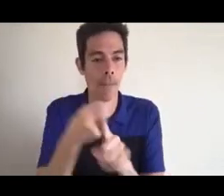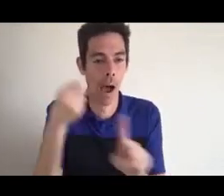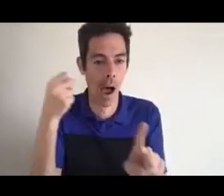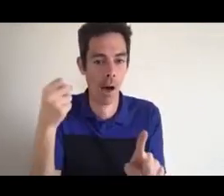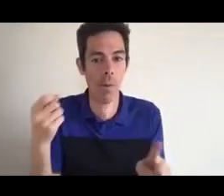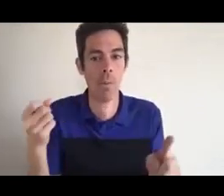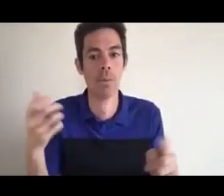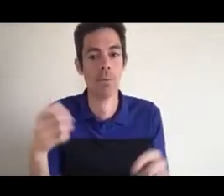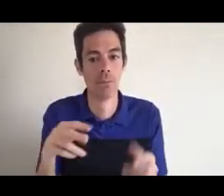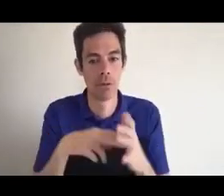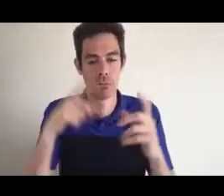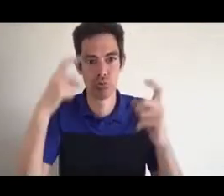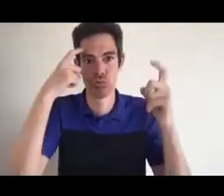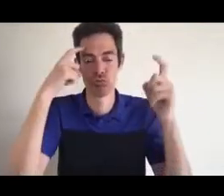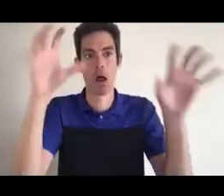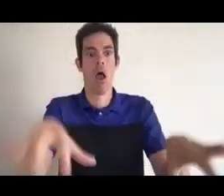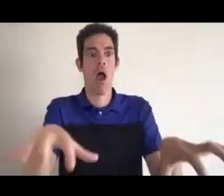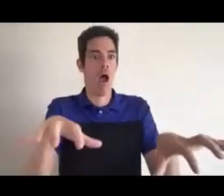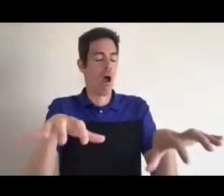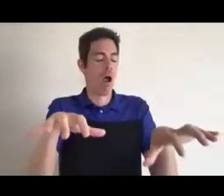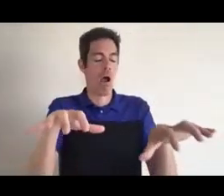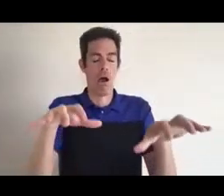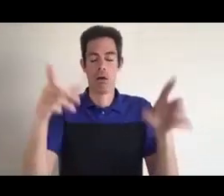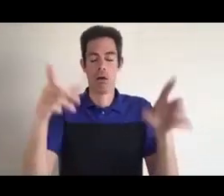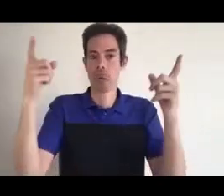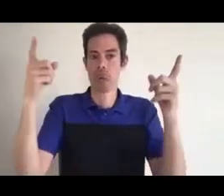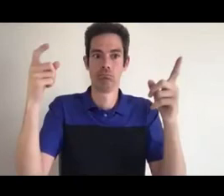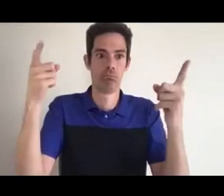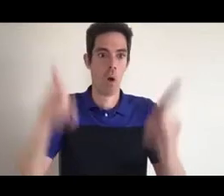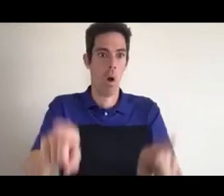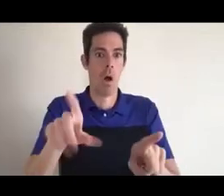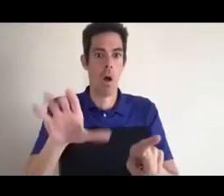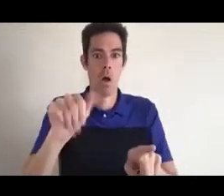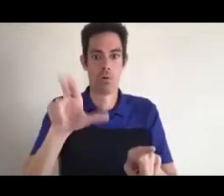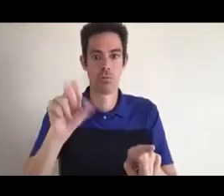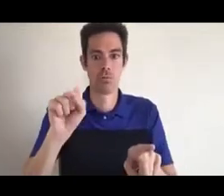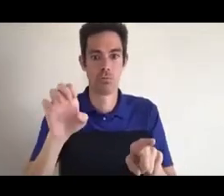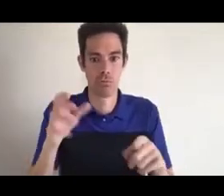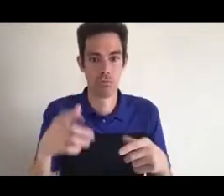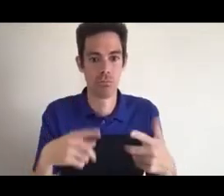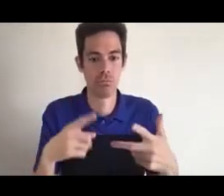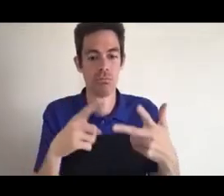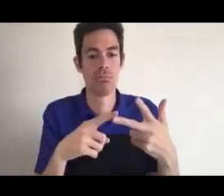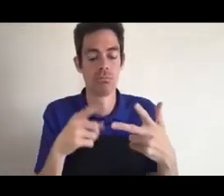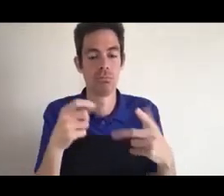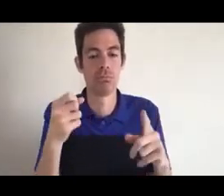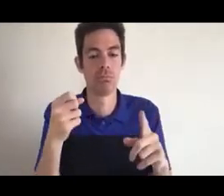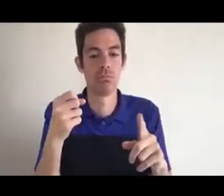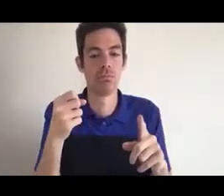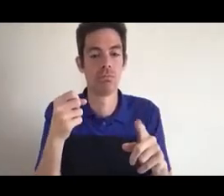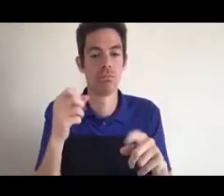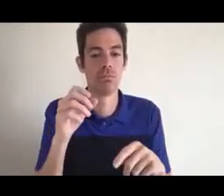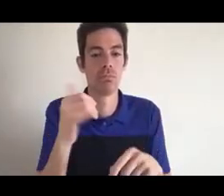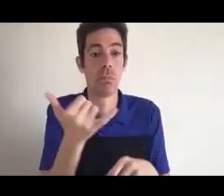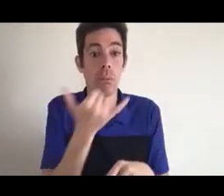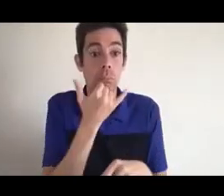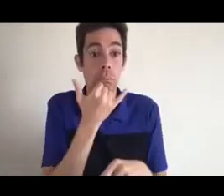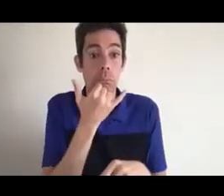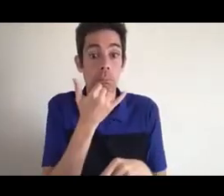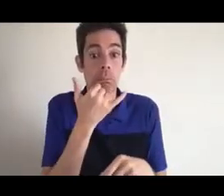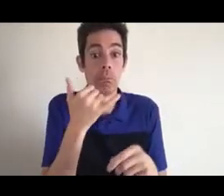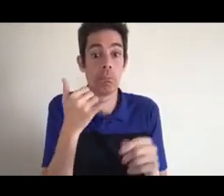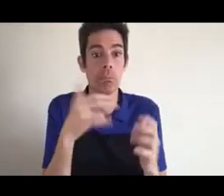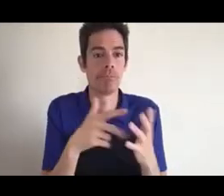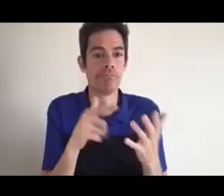think pow like a hit, but I want you to think of something that's shocking, a shocking cause.